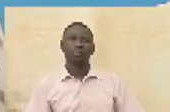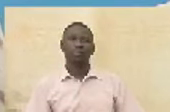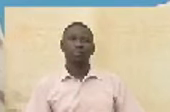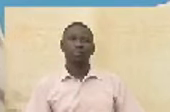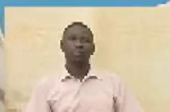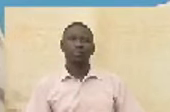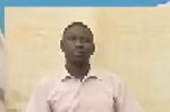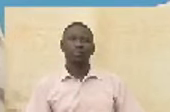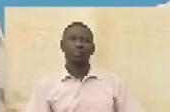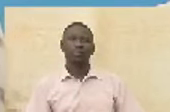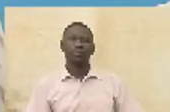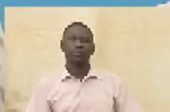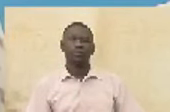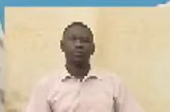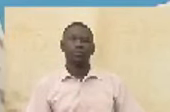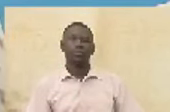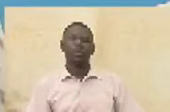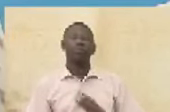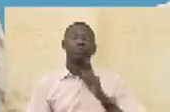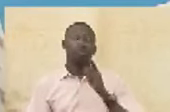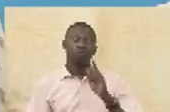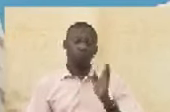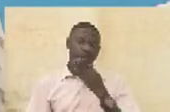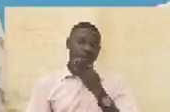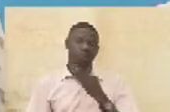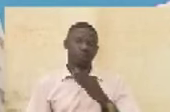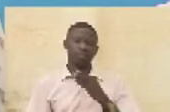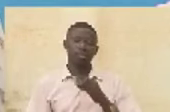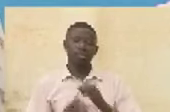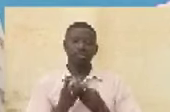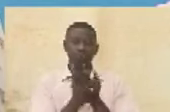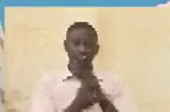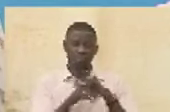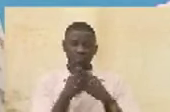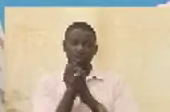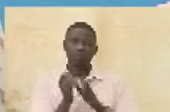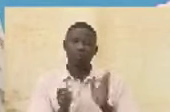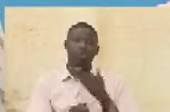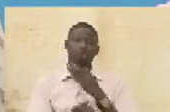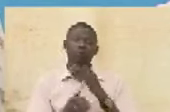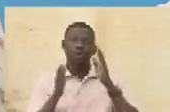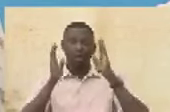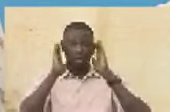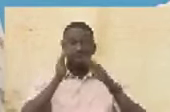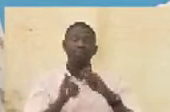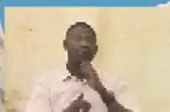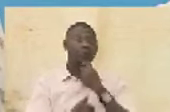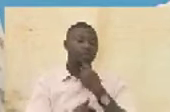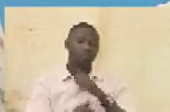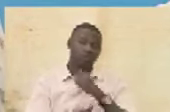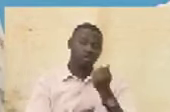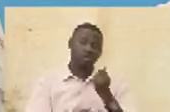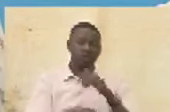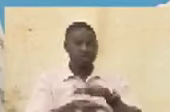some went to perform ablution, to pray the afternoon prayers and evening prayers.